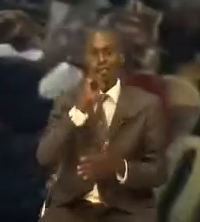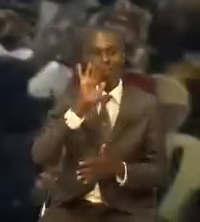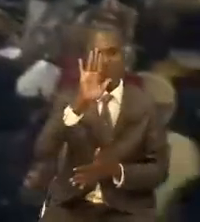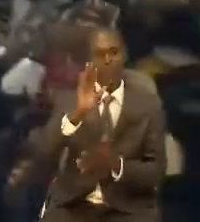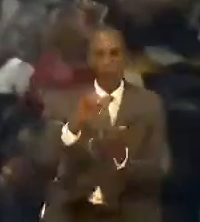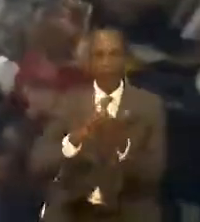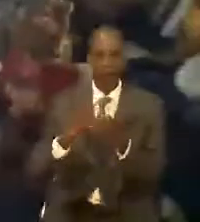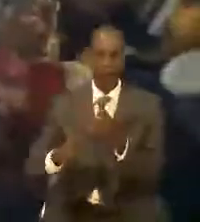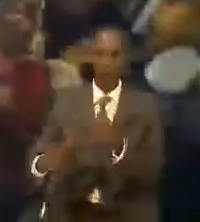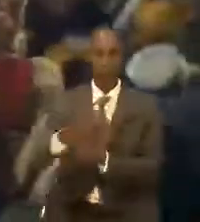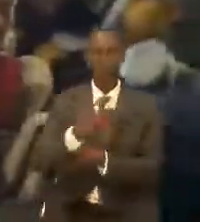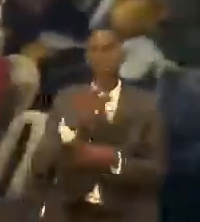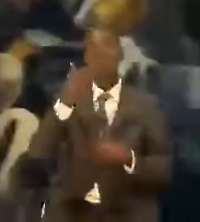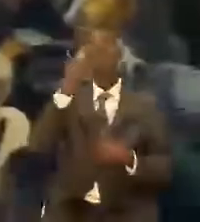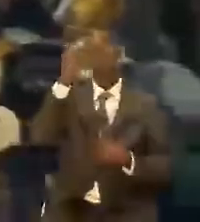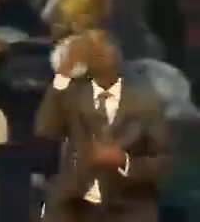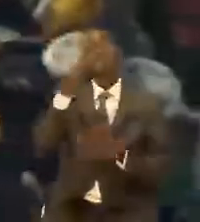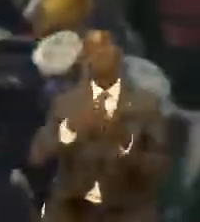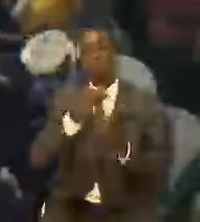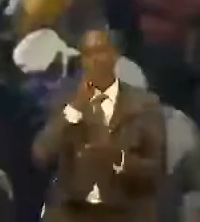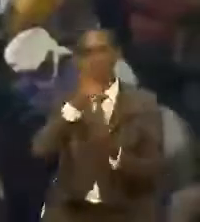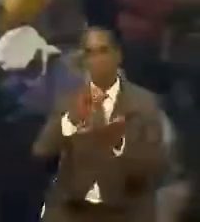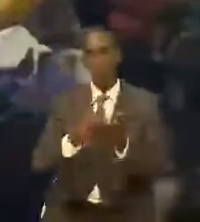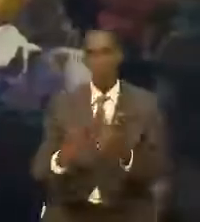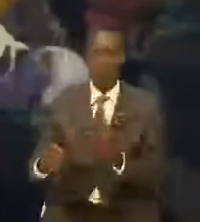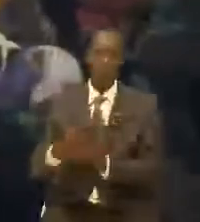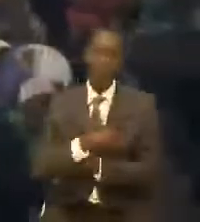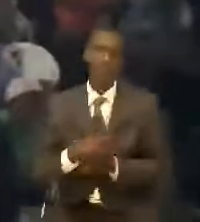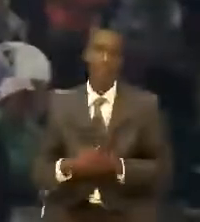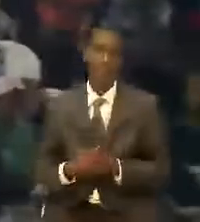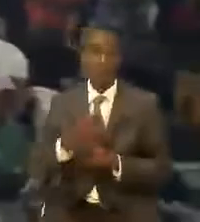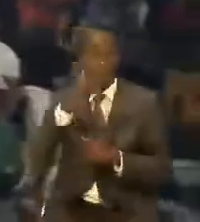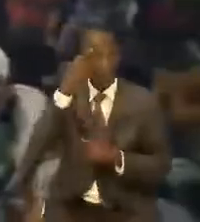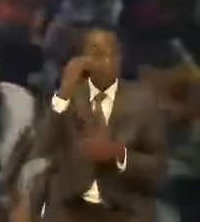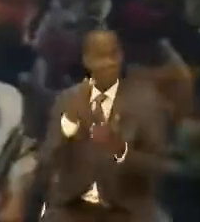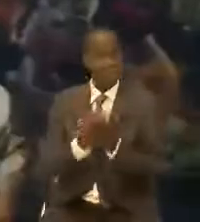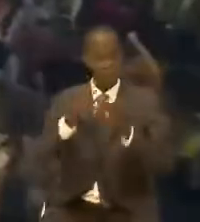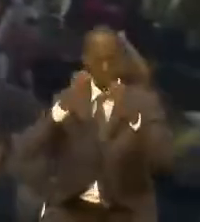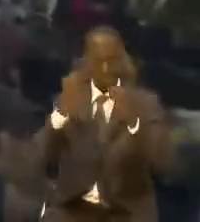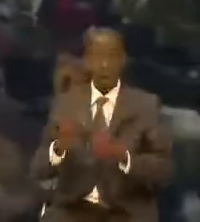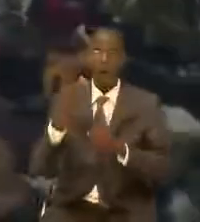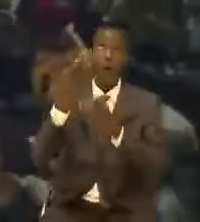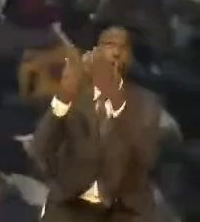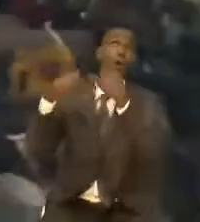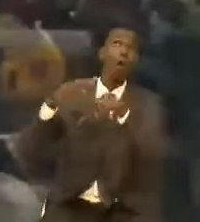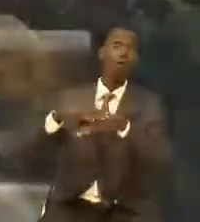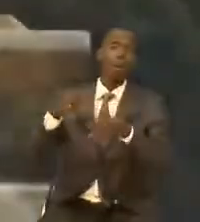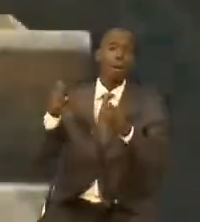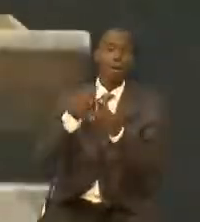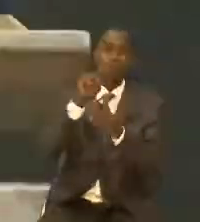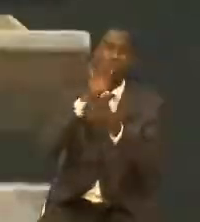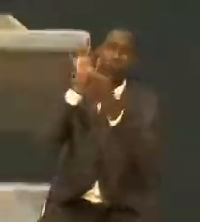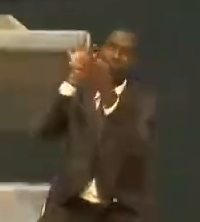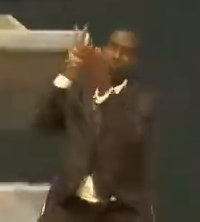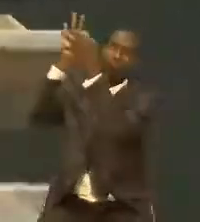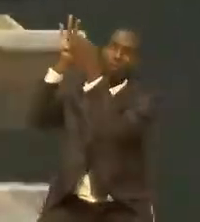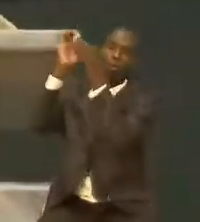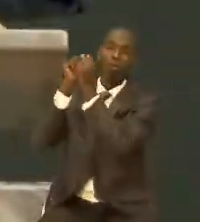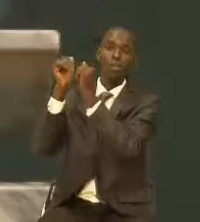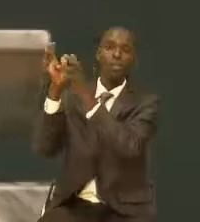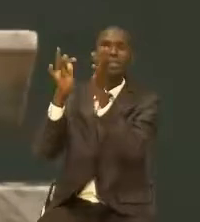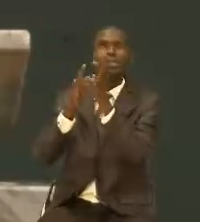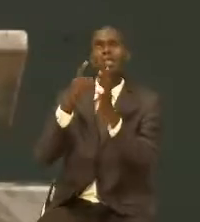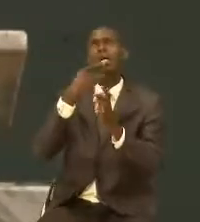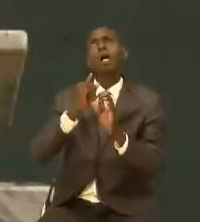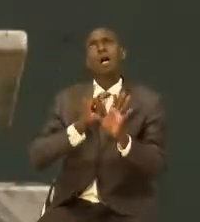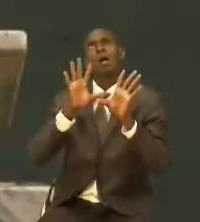said it's yesterday because the power of heaven has to connect with jesus and you say i accept